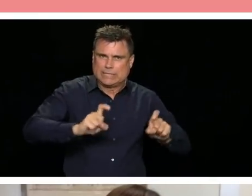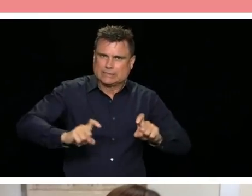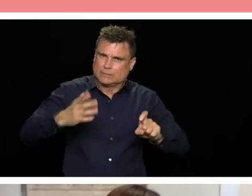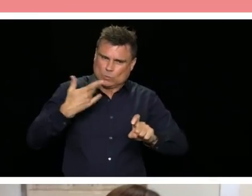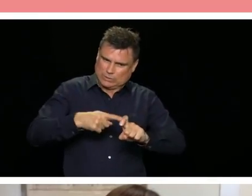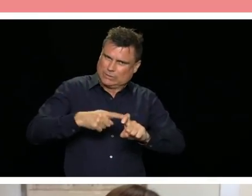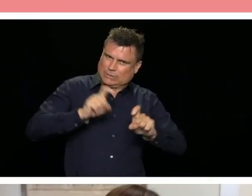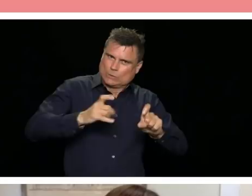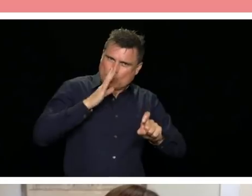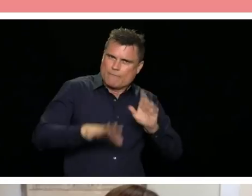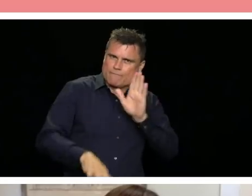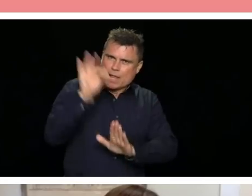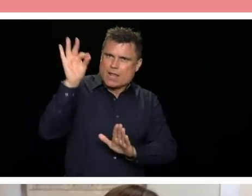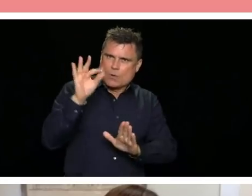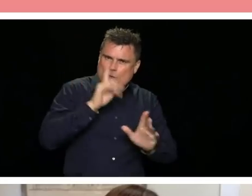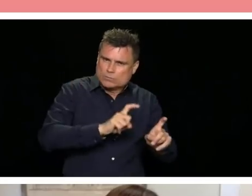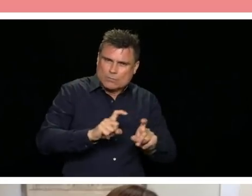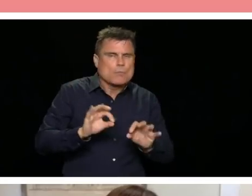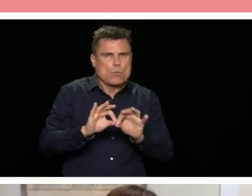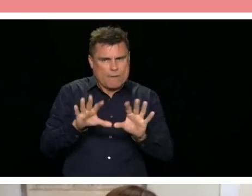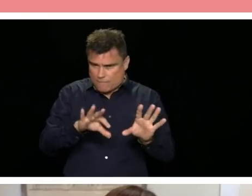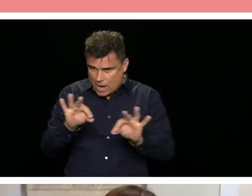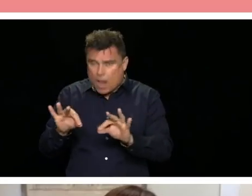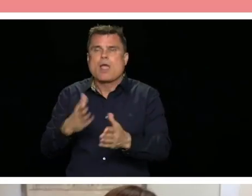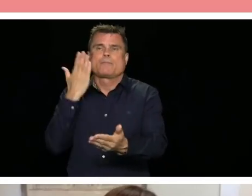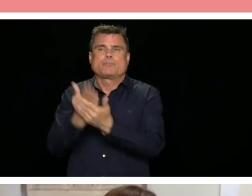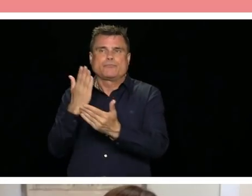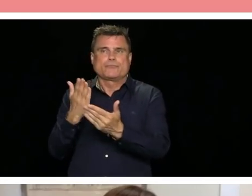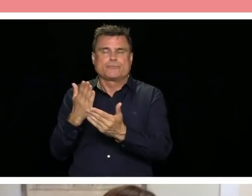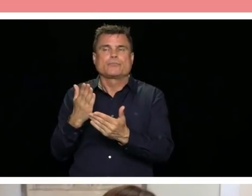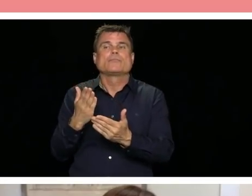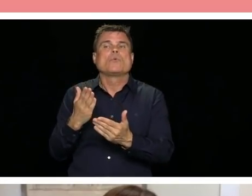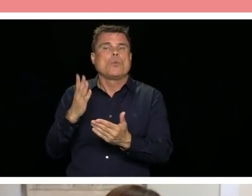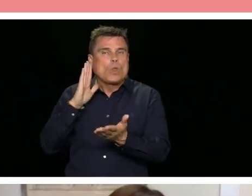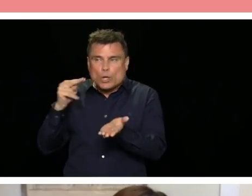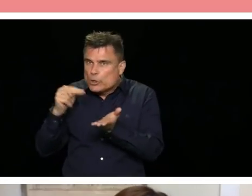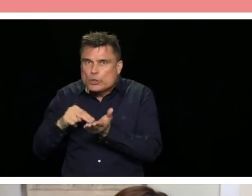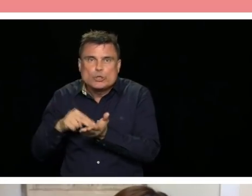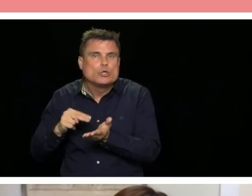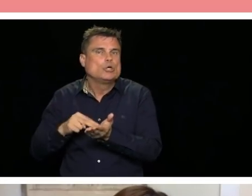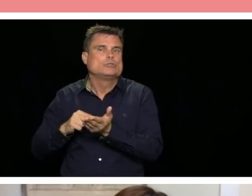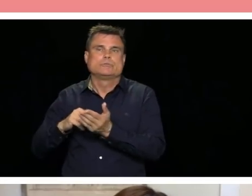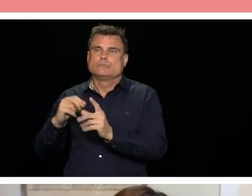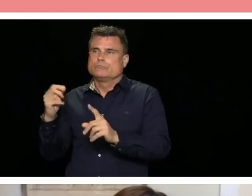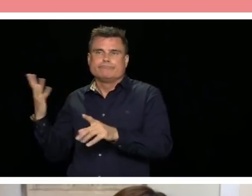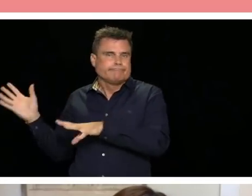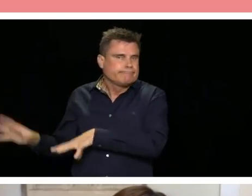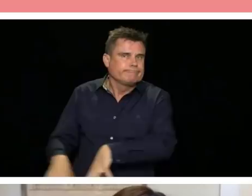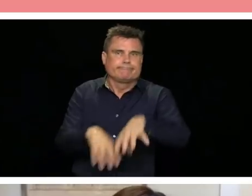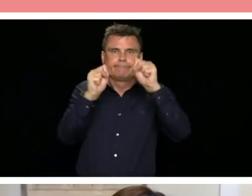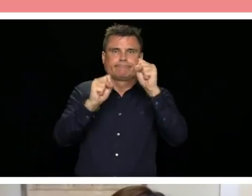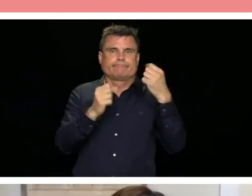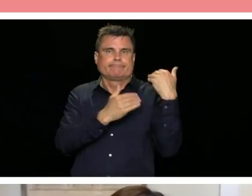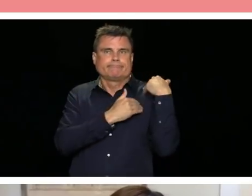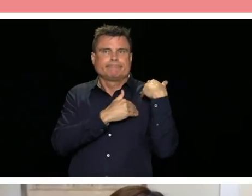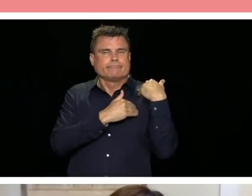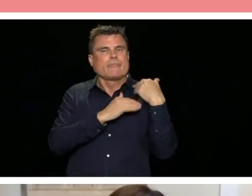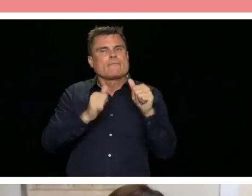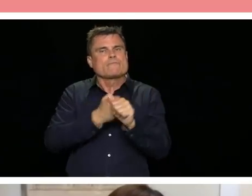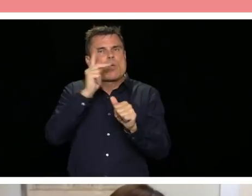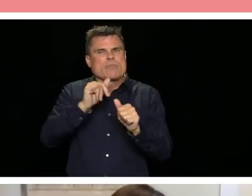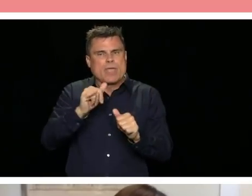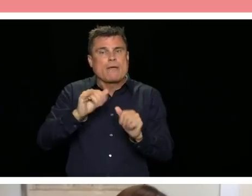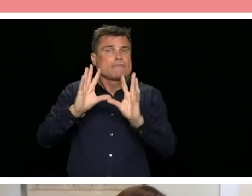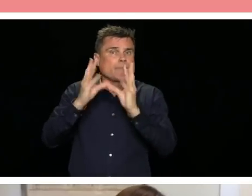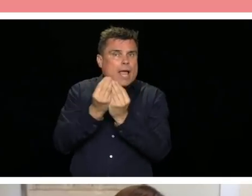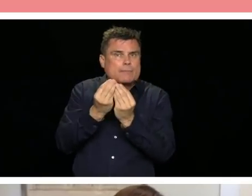up and actually ensure that that family has everything in place that they need to support that child